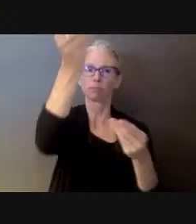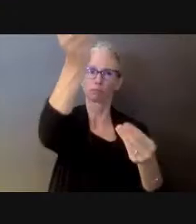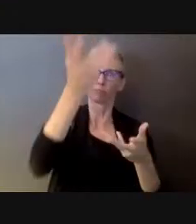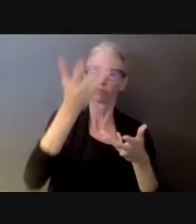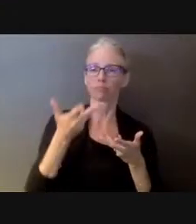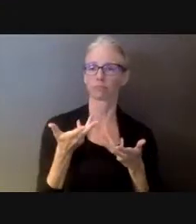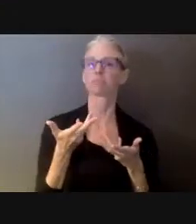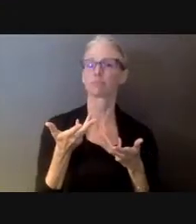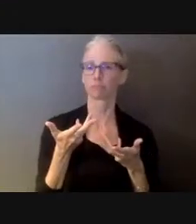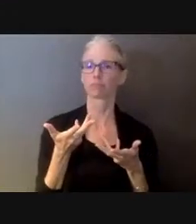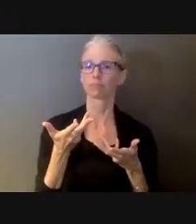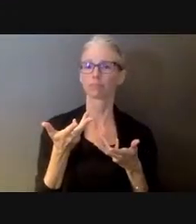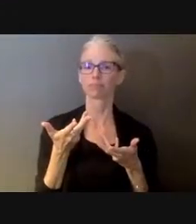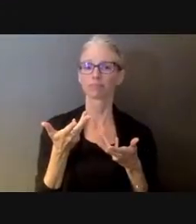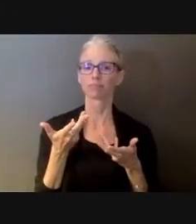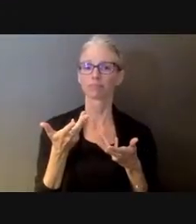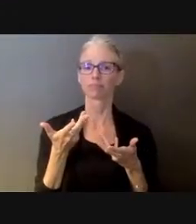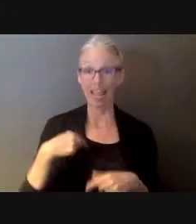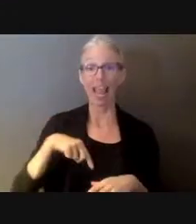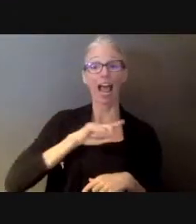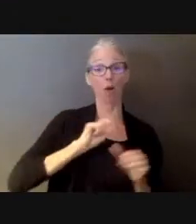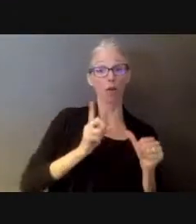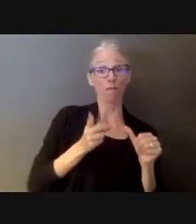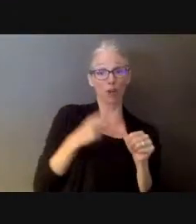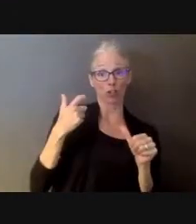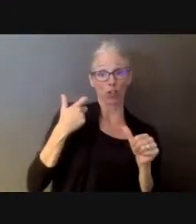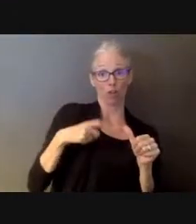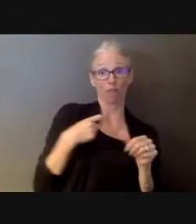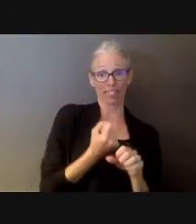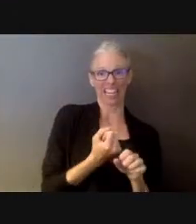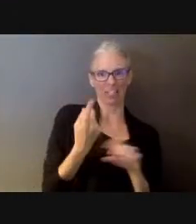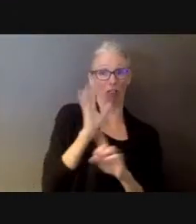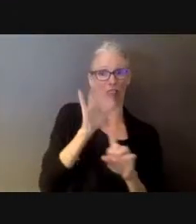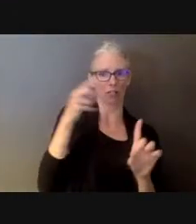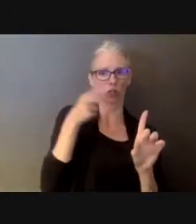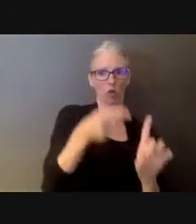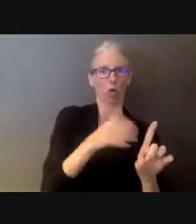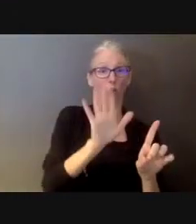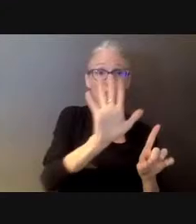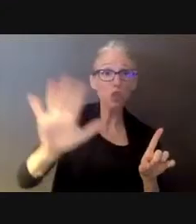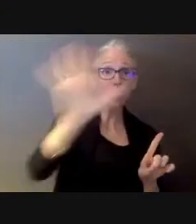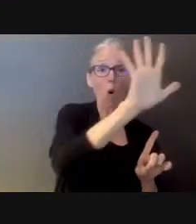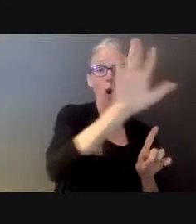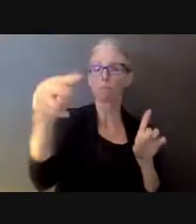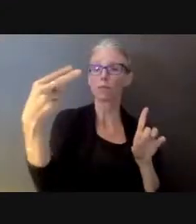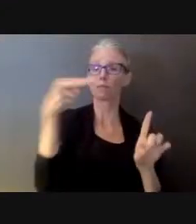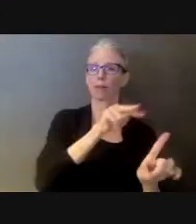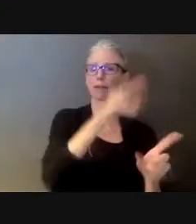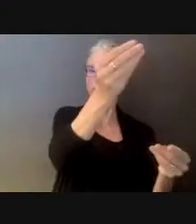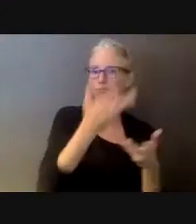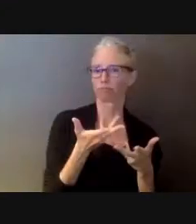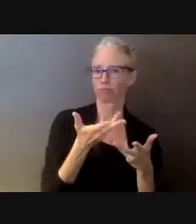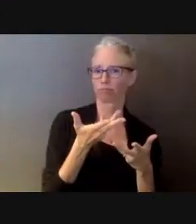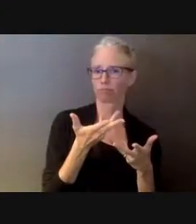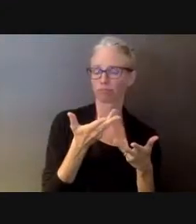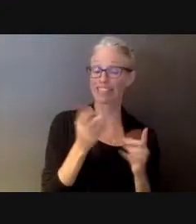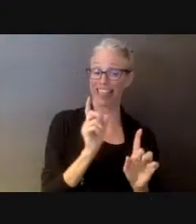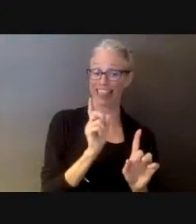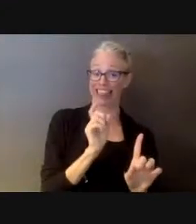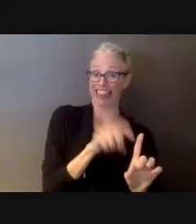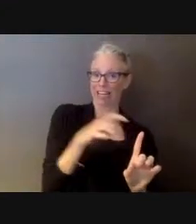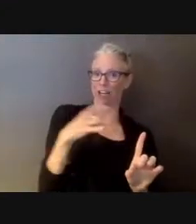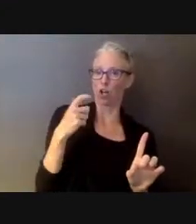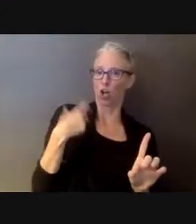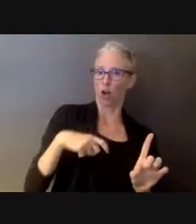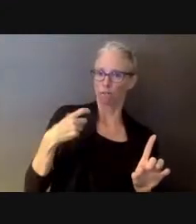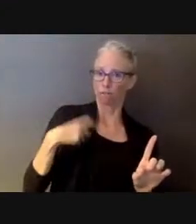goal of our first conference, which many of you may have attended last year. The theme of that conference was, what does accessibility